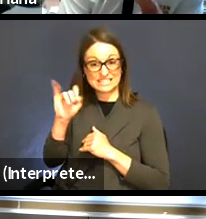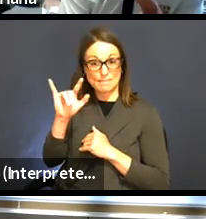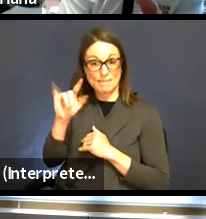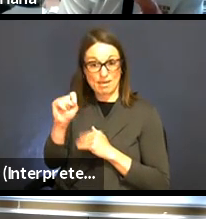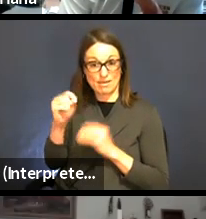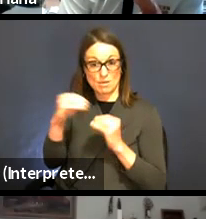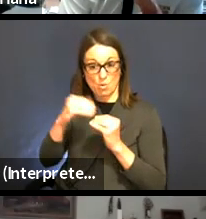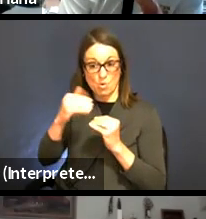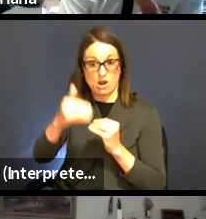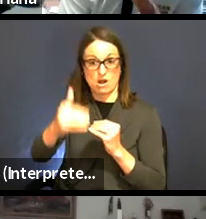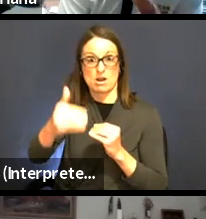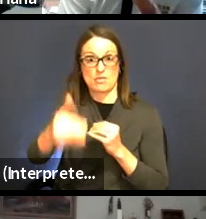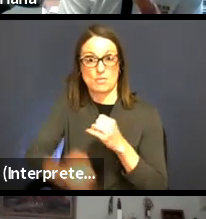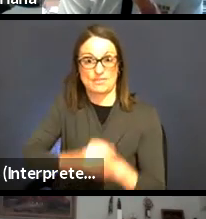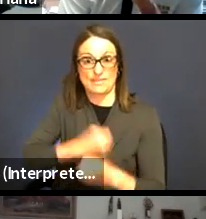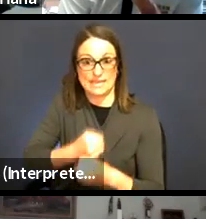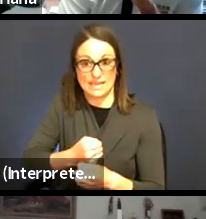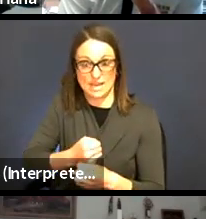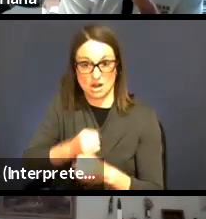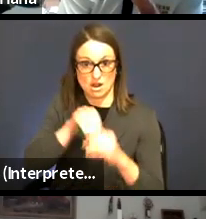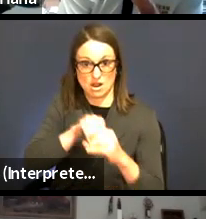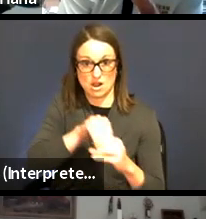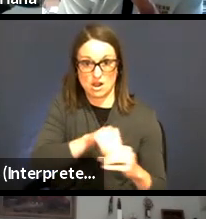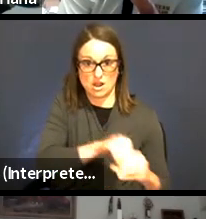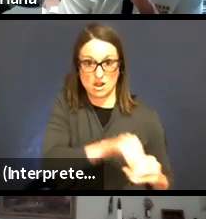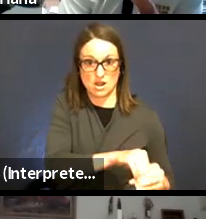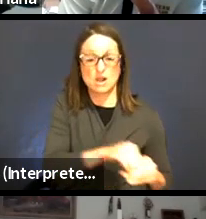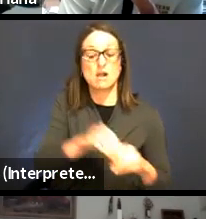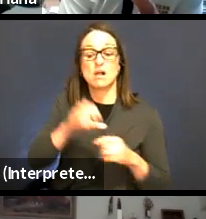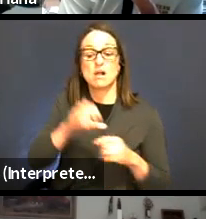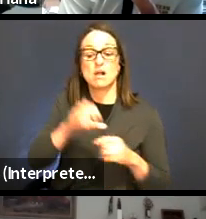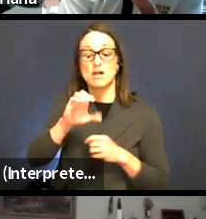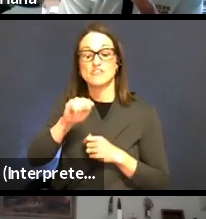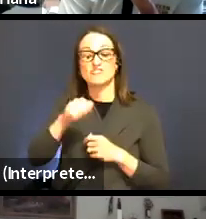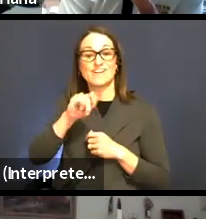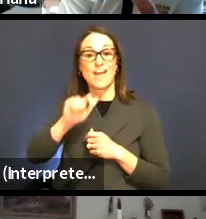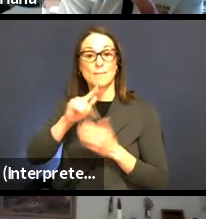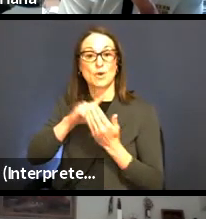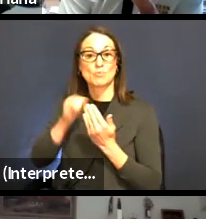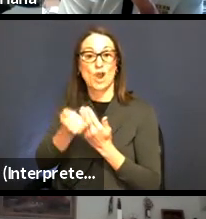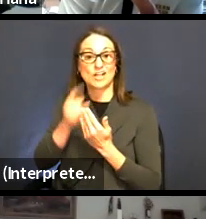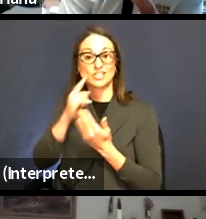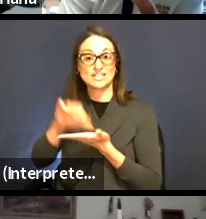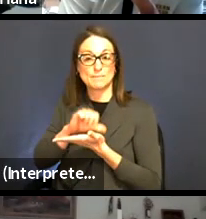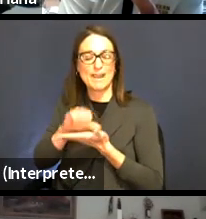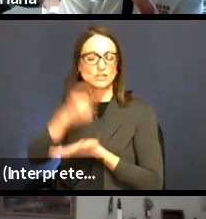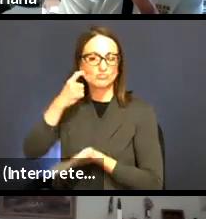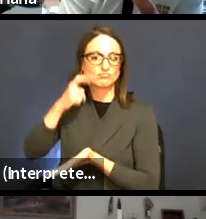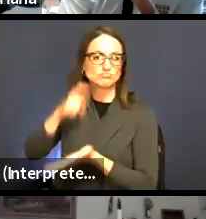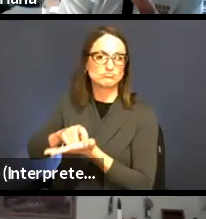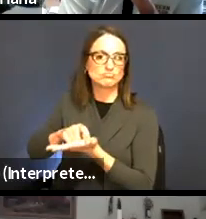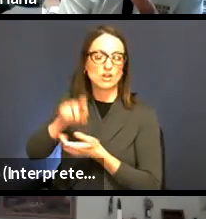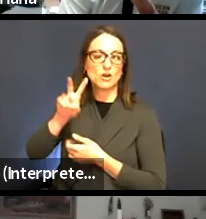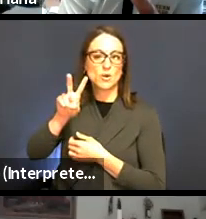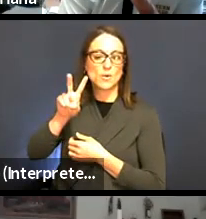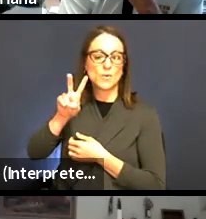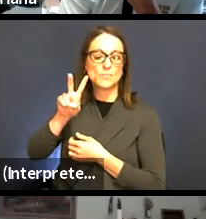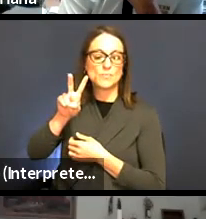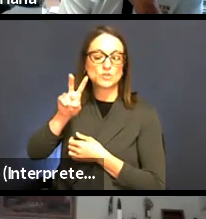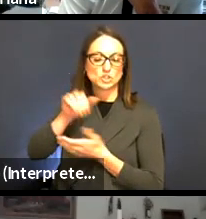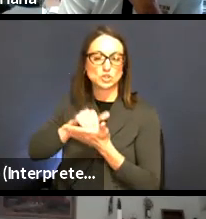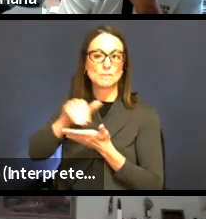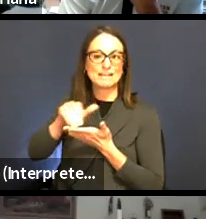However, when we get to the capital projects page, we have identified $2 million of capital projects that we would